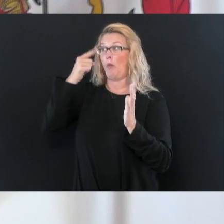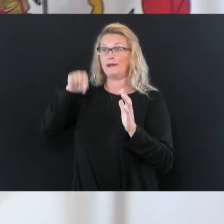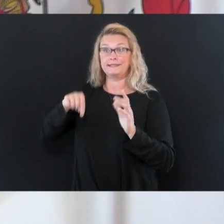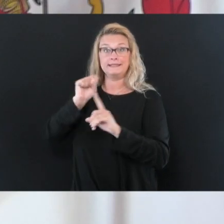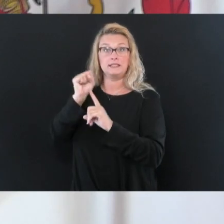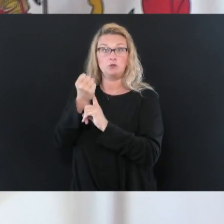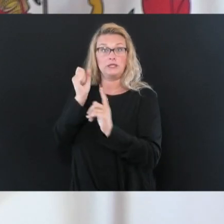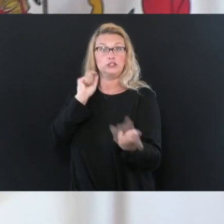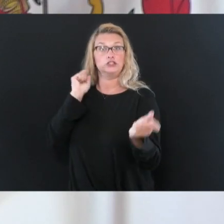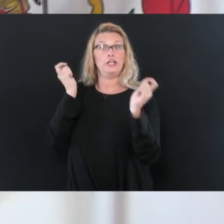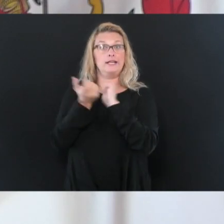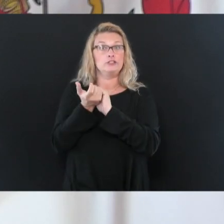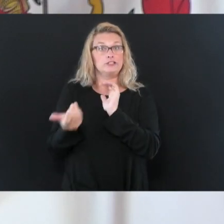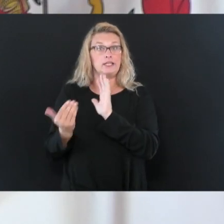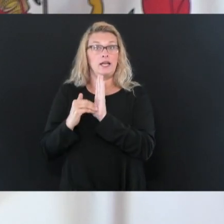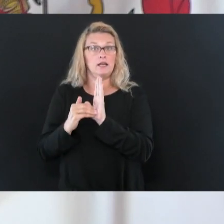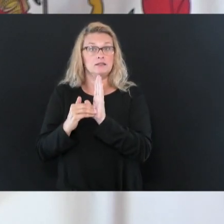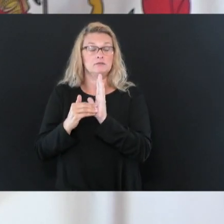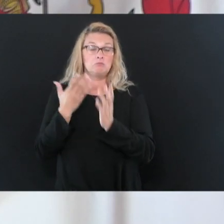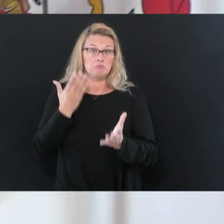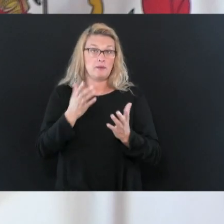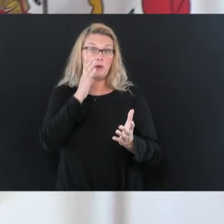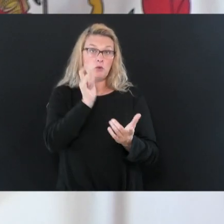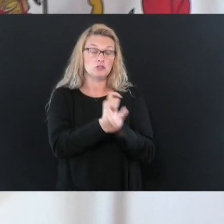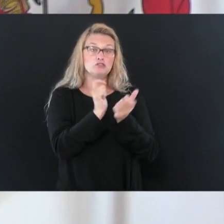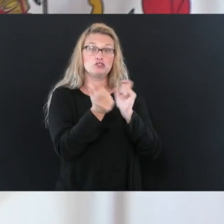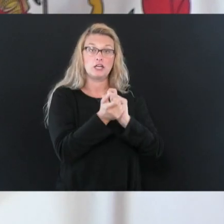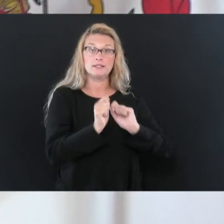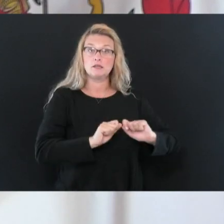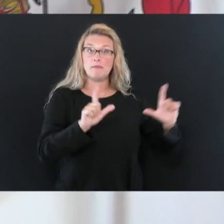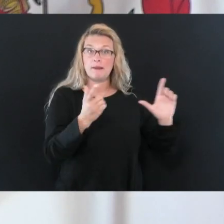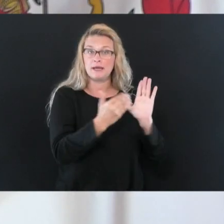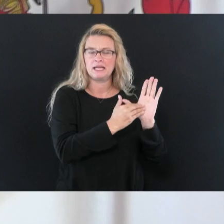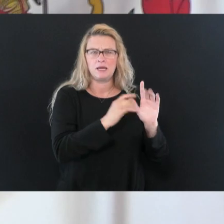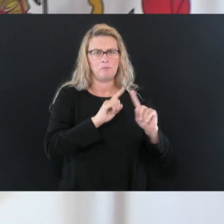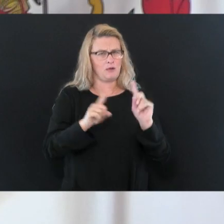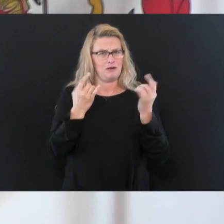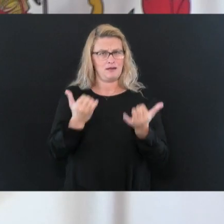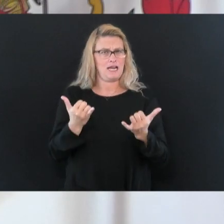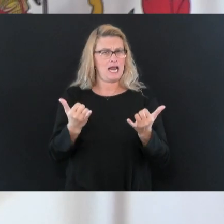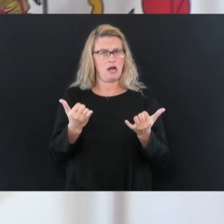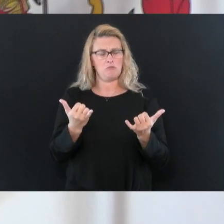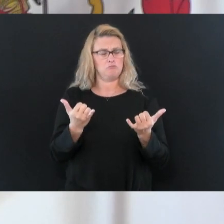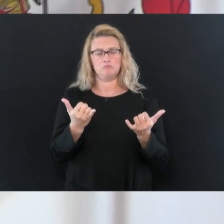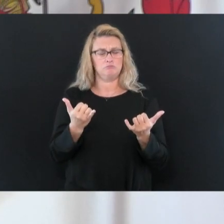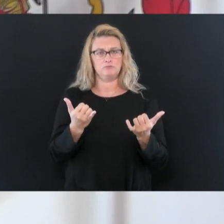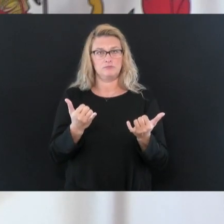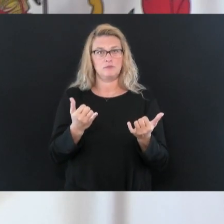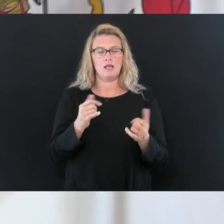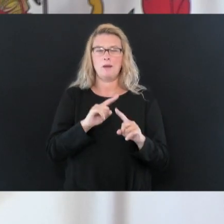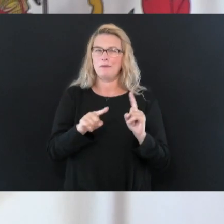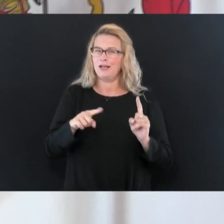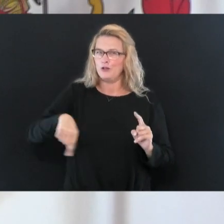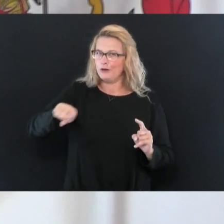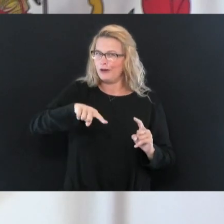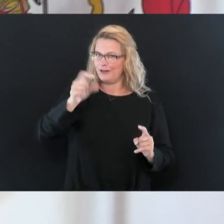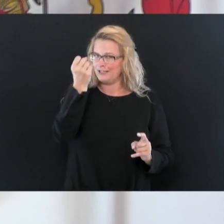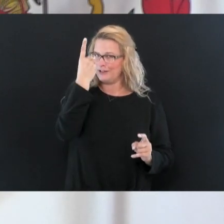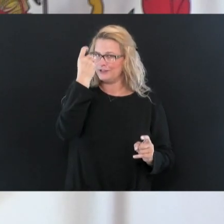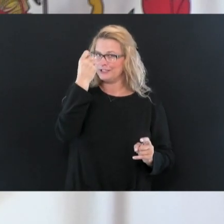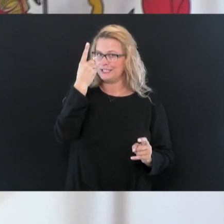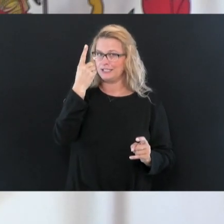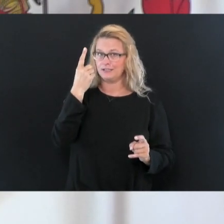revisit there too, will we not? We've got to absolutely know we're dealing with something that there is